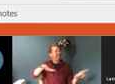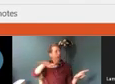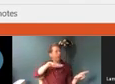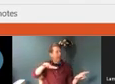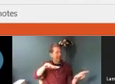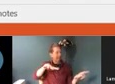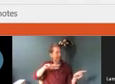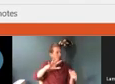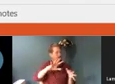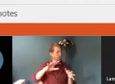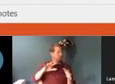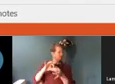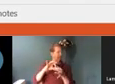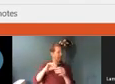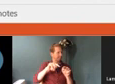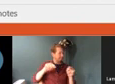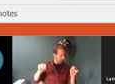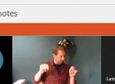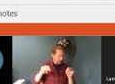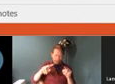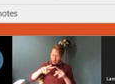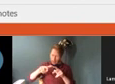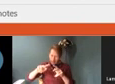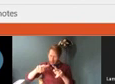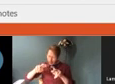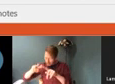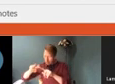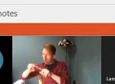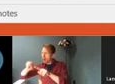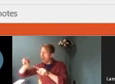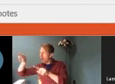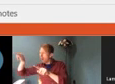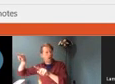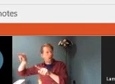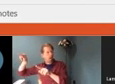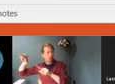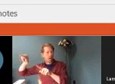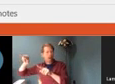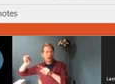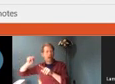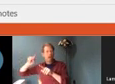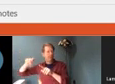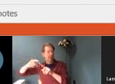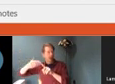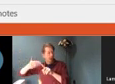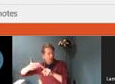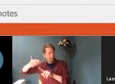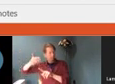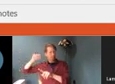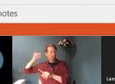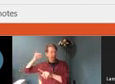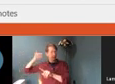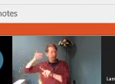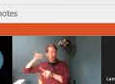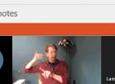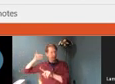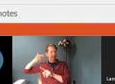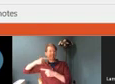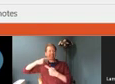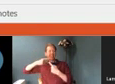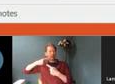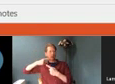perpetrator, and then using reverse genetic genealogy from actual genealogical data, as